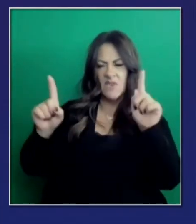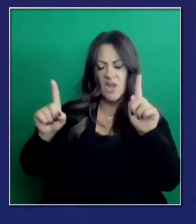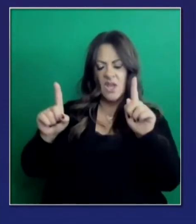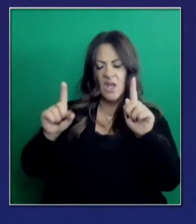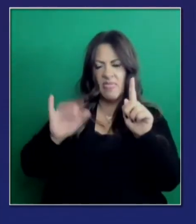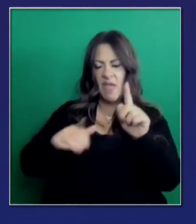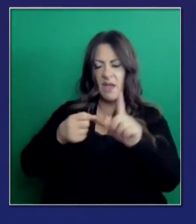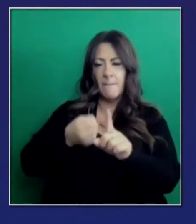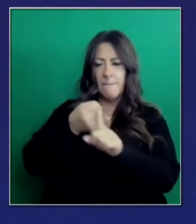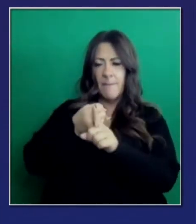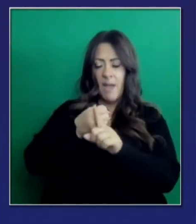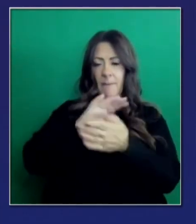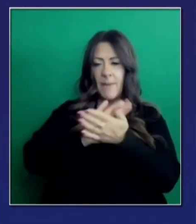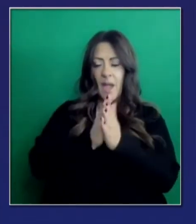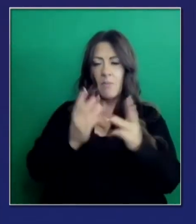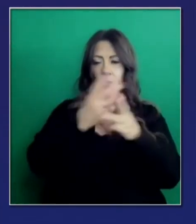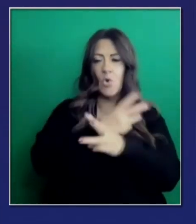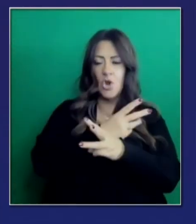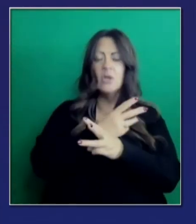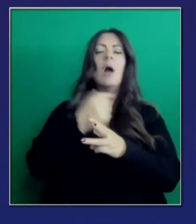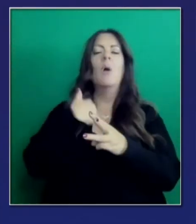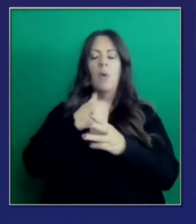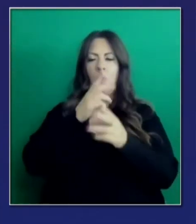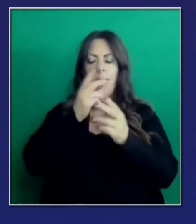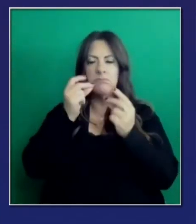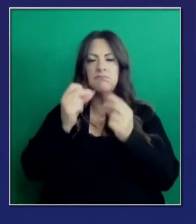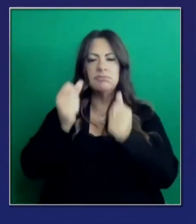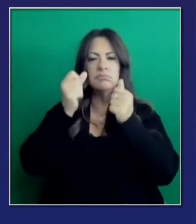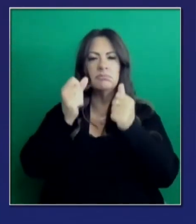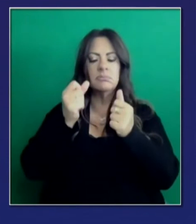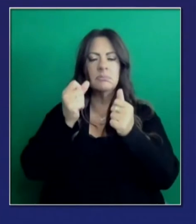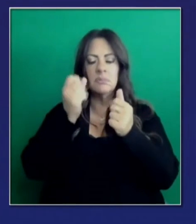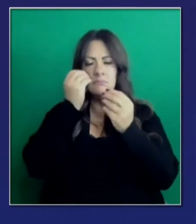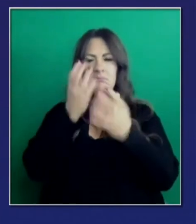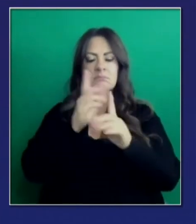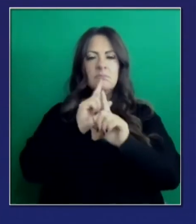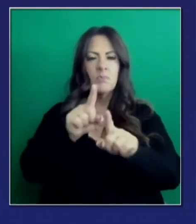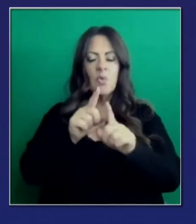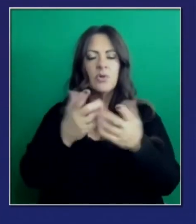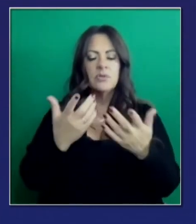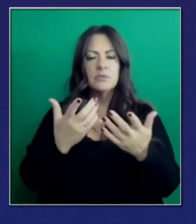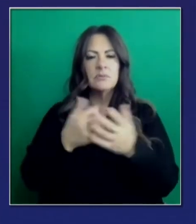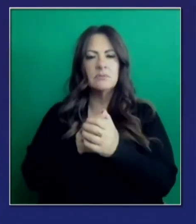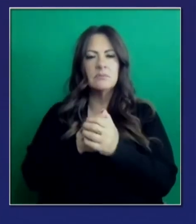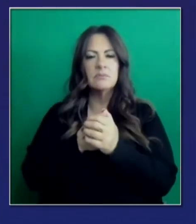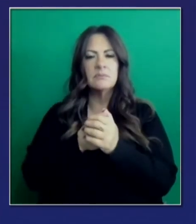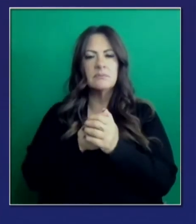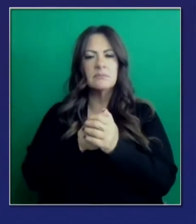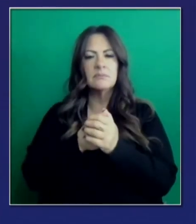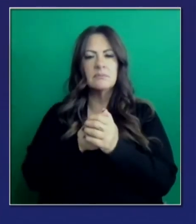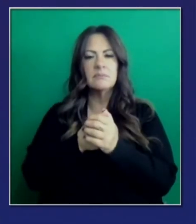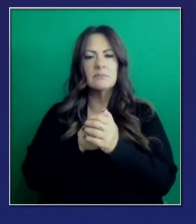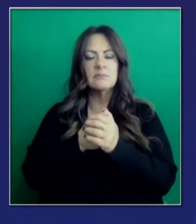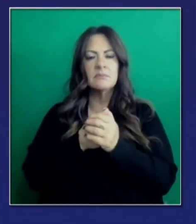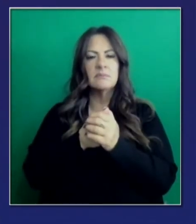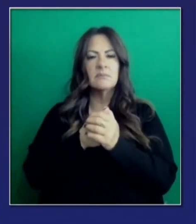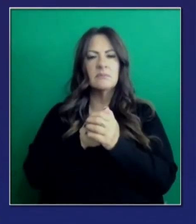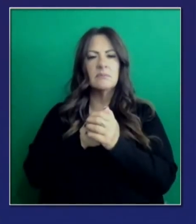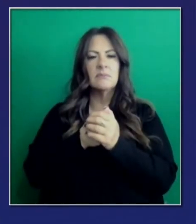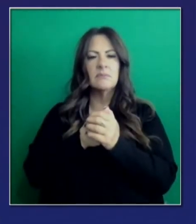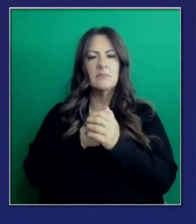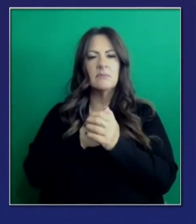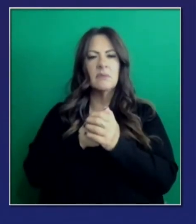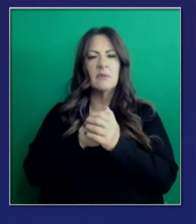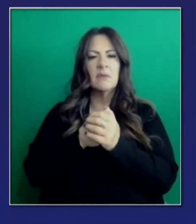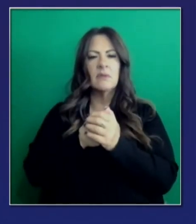a move to address that. But with that, forgive me, perhaps more succinctly, Dr. Galley can answer that